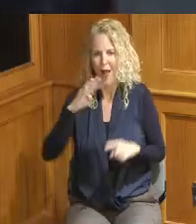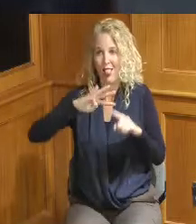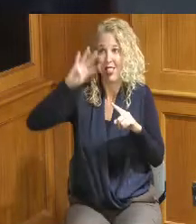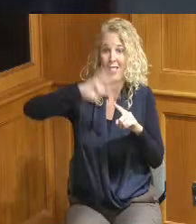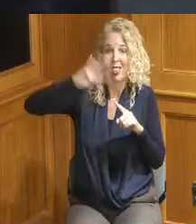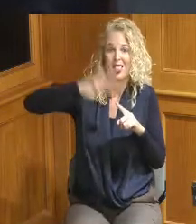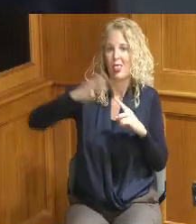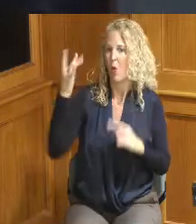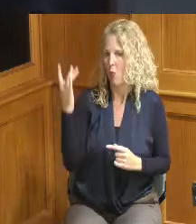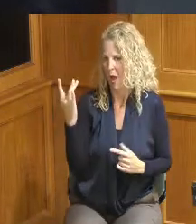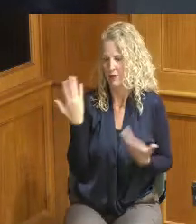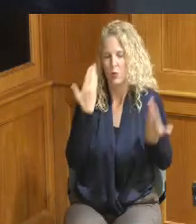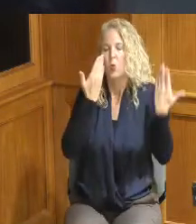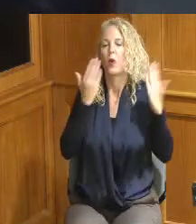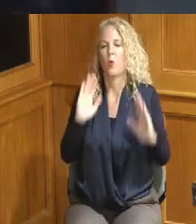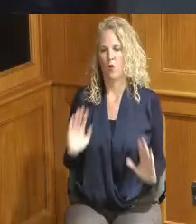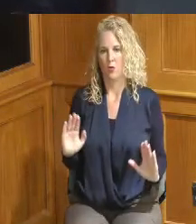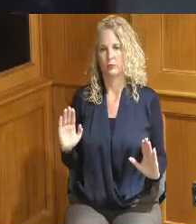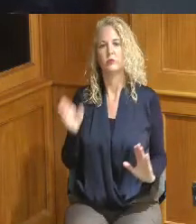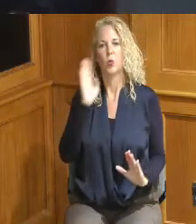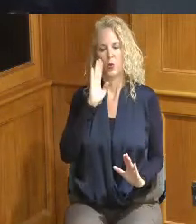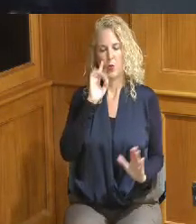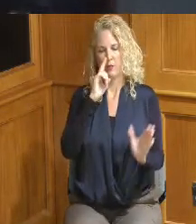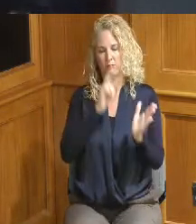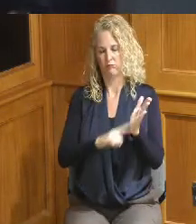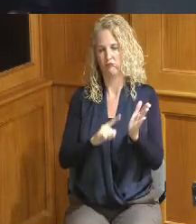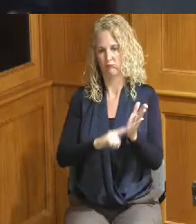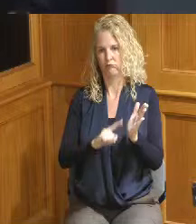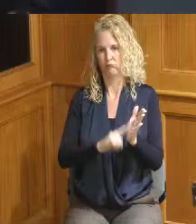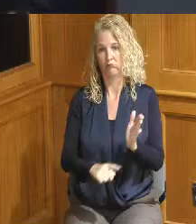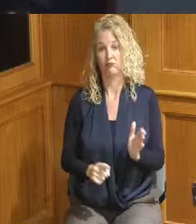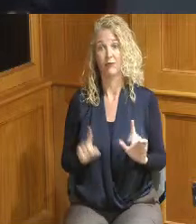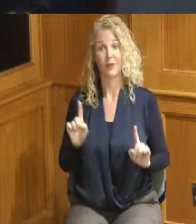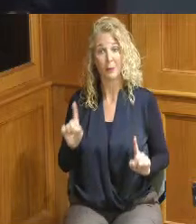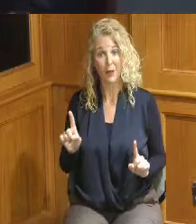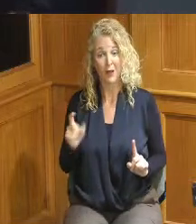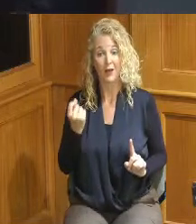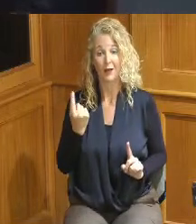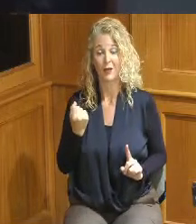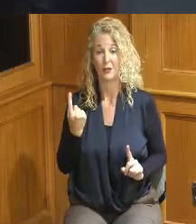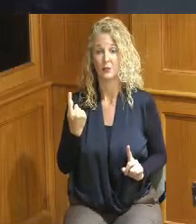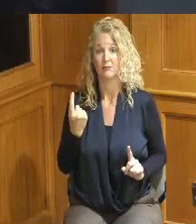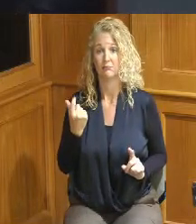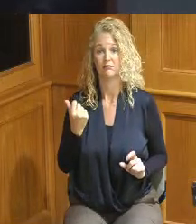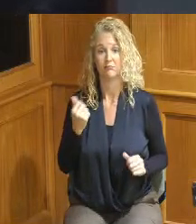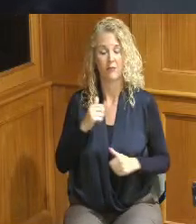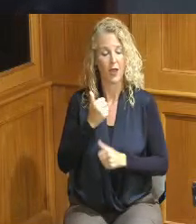and we'll follow up on that in the future. But again, we are in contact with all elected